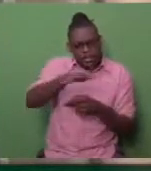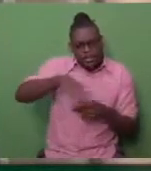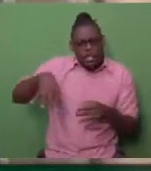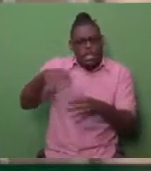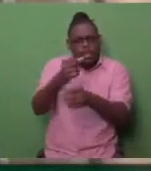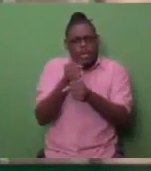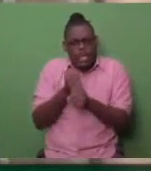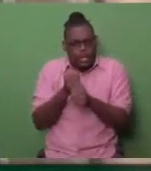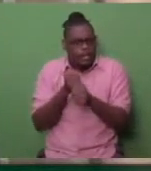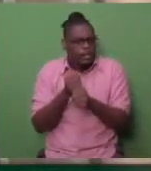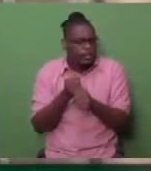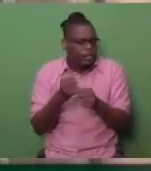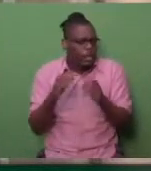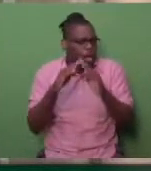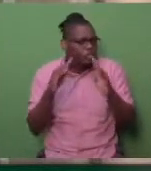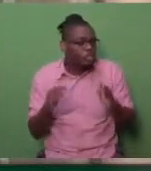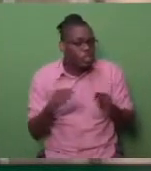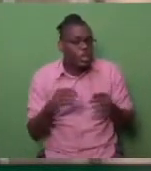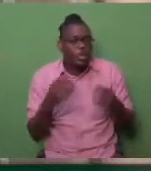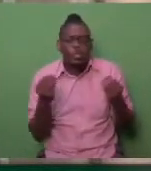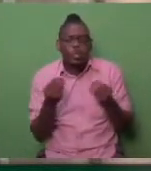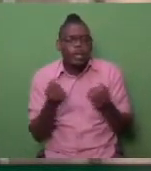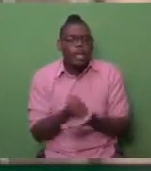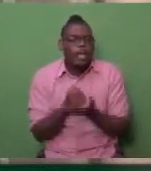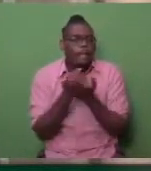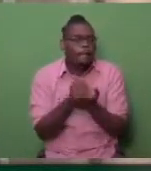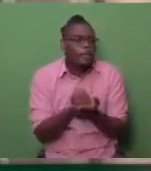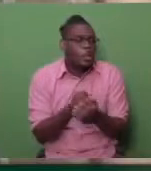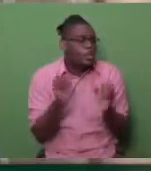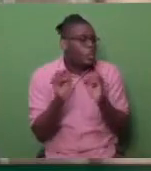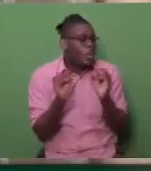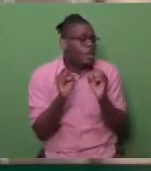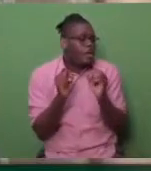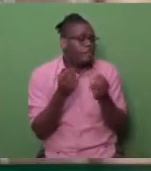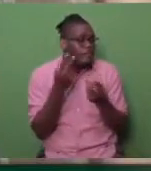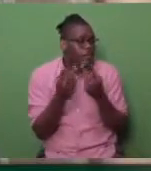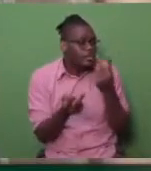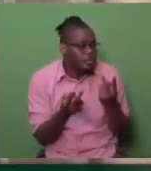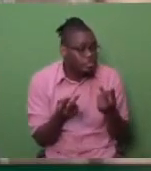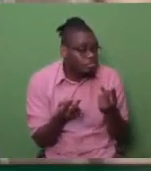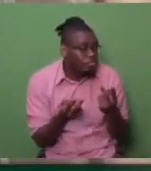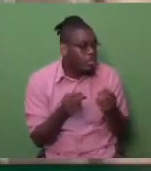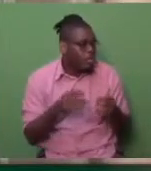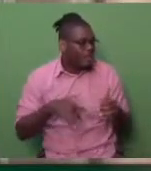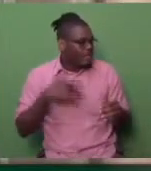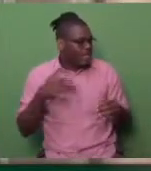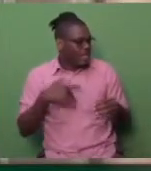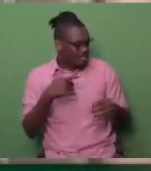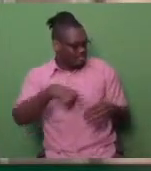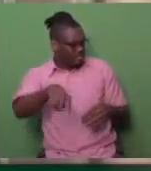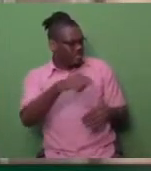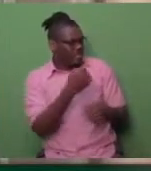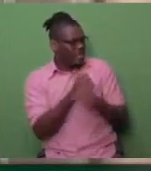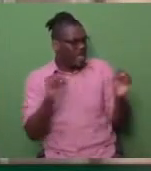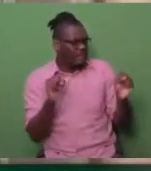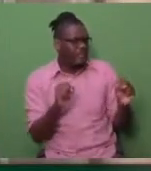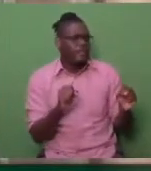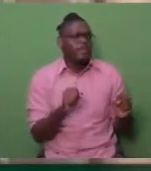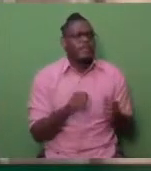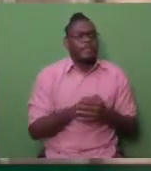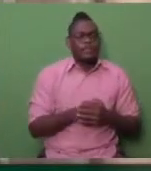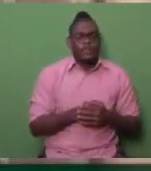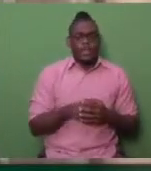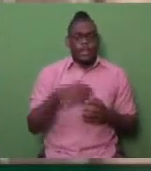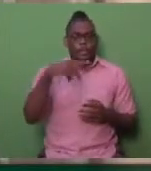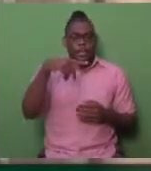to emergency, or you don't feel safe in your communities because the TTPS is under-resourced. You should know that